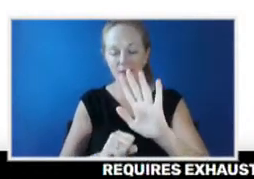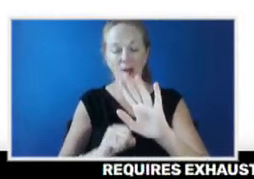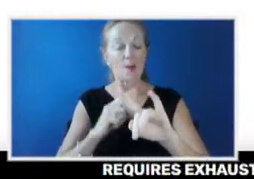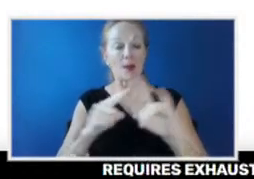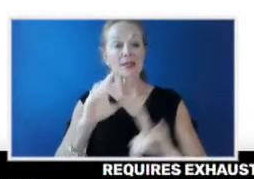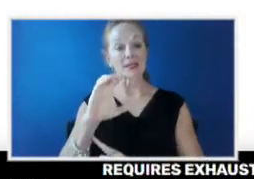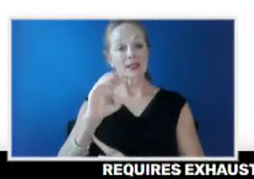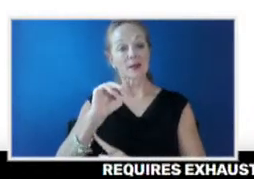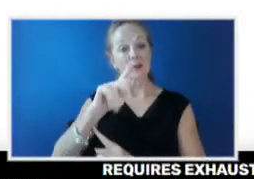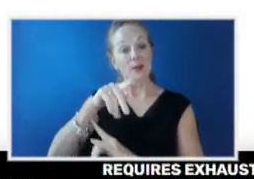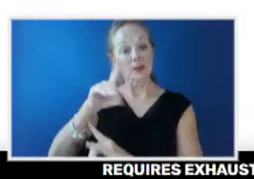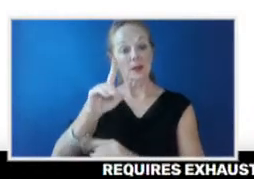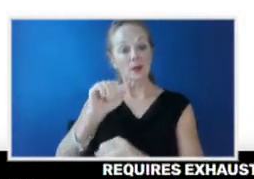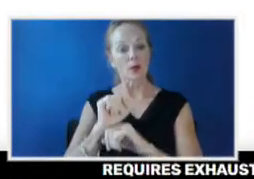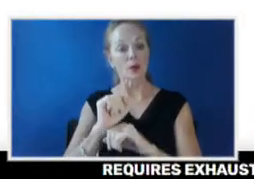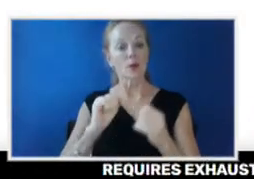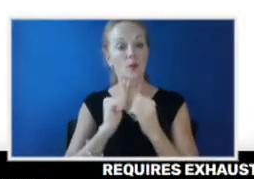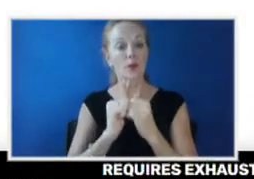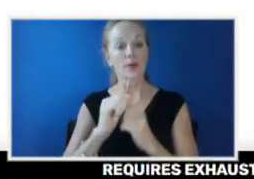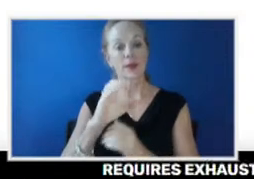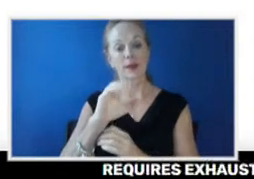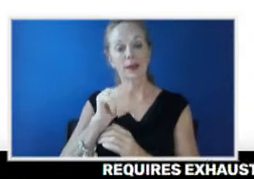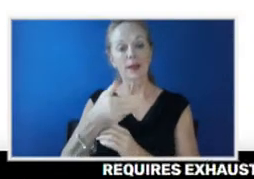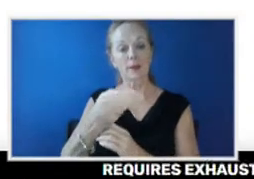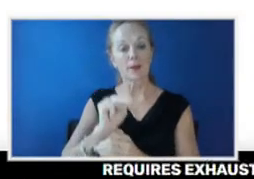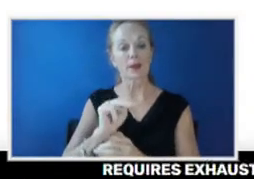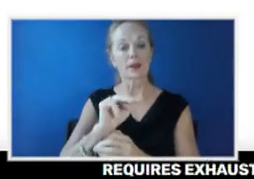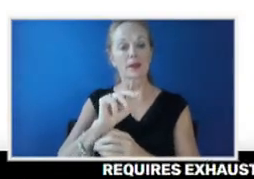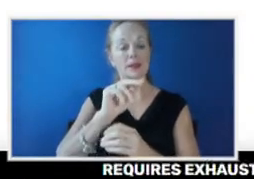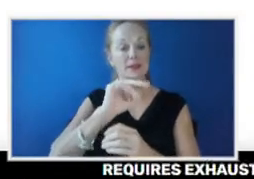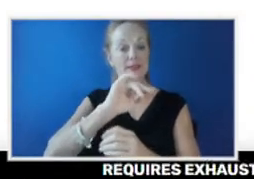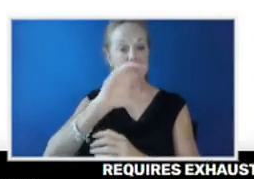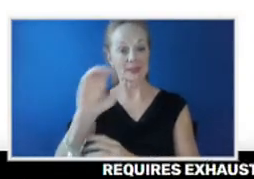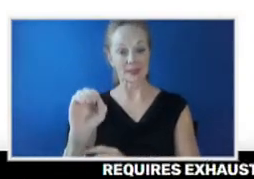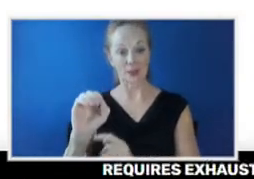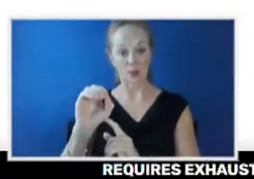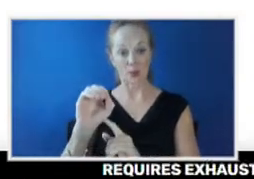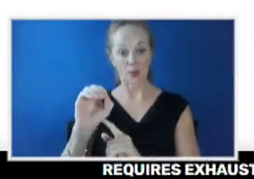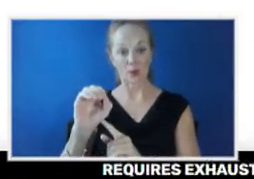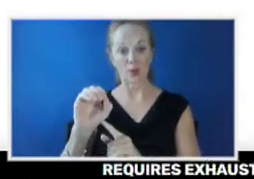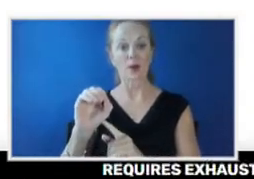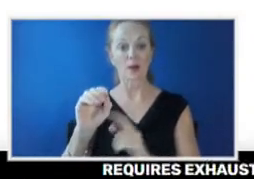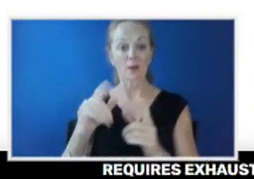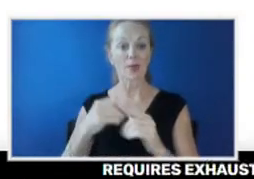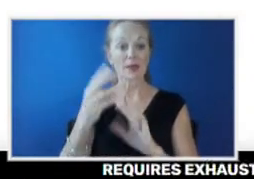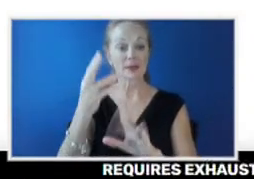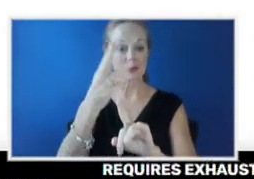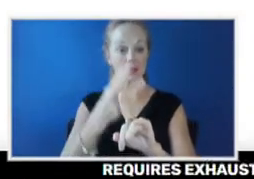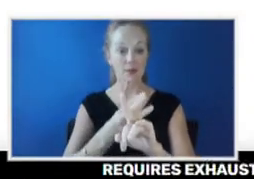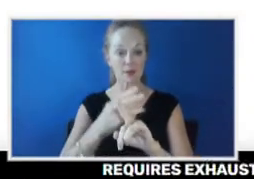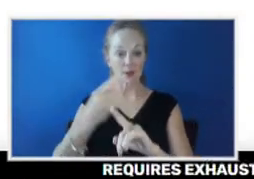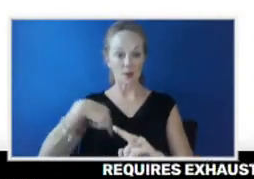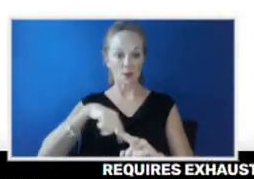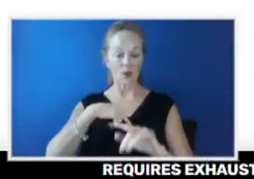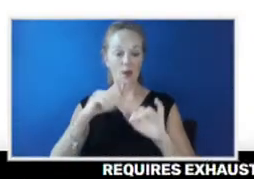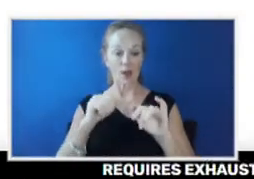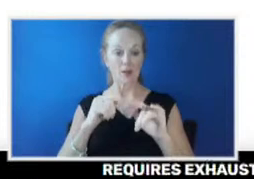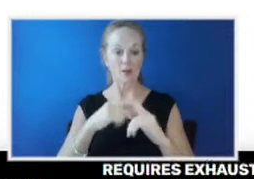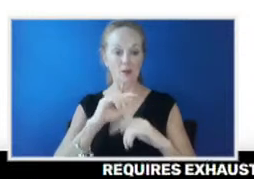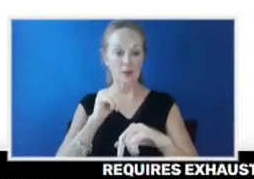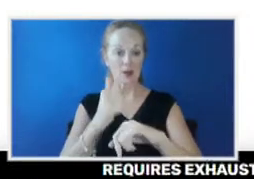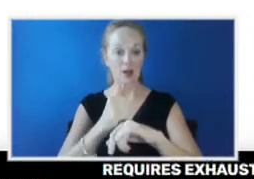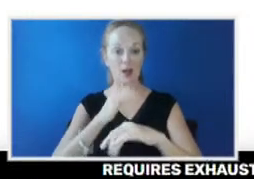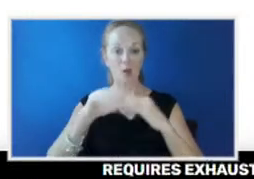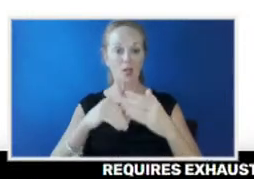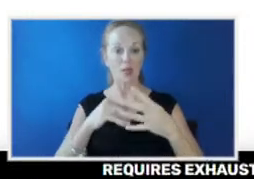the Campaign Zero, and within probably 6 months, we were able to implement all